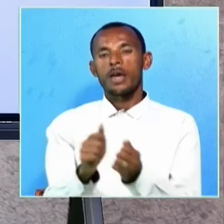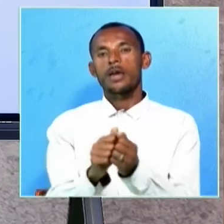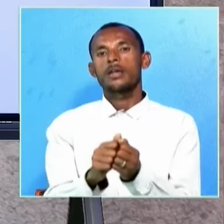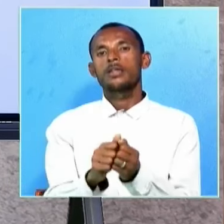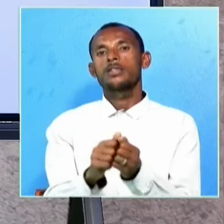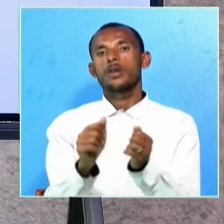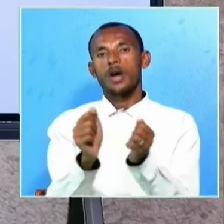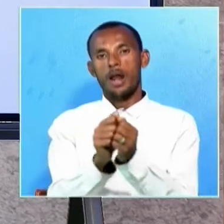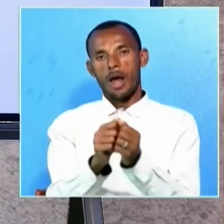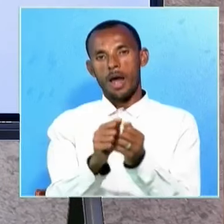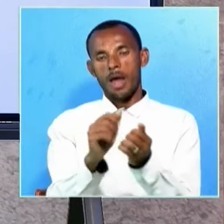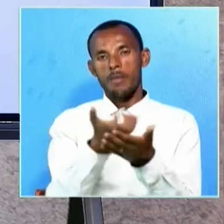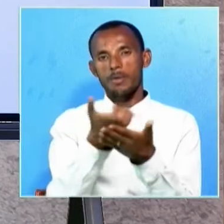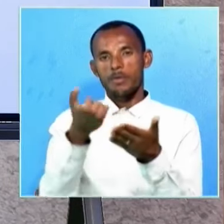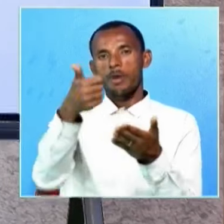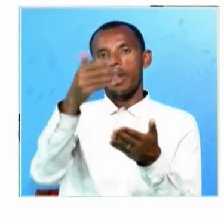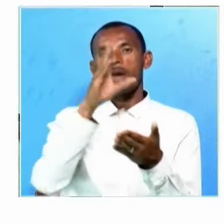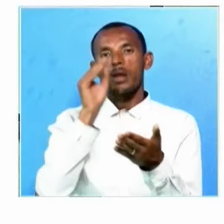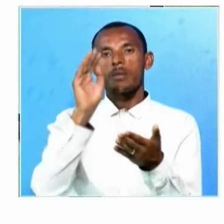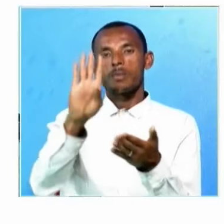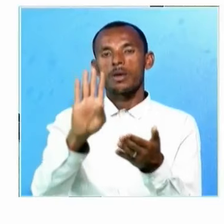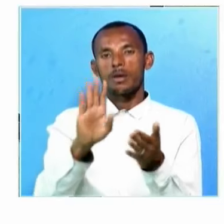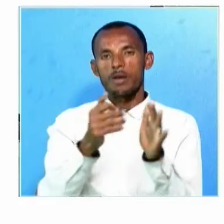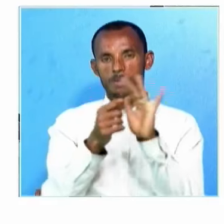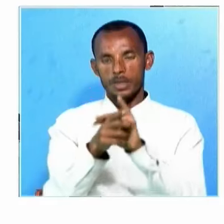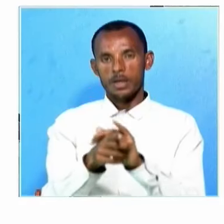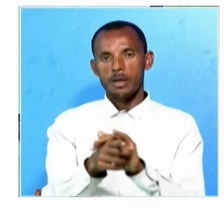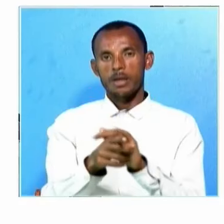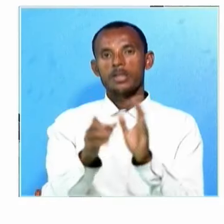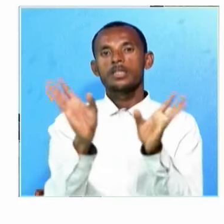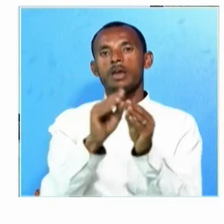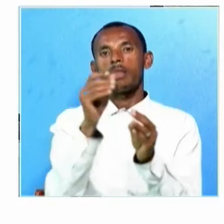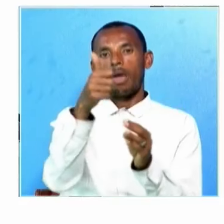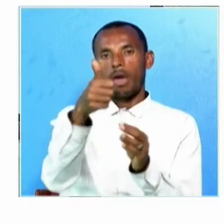and B. Therefore, for example, if you have set A